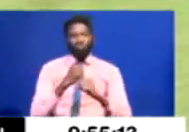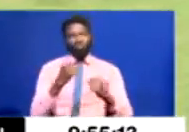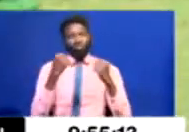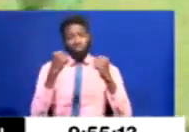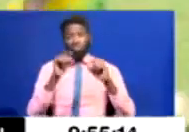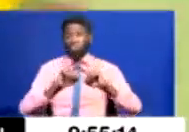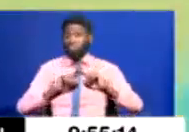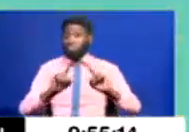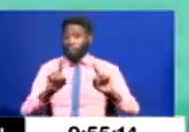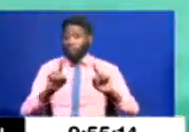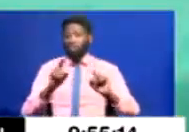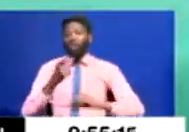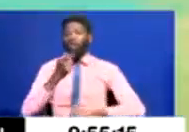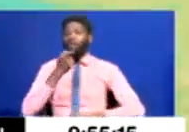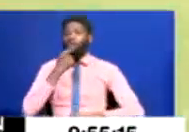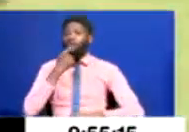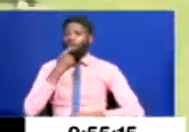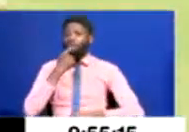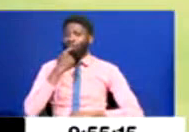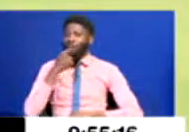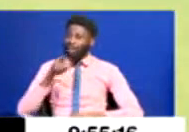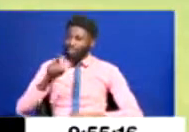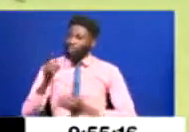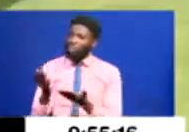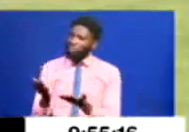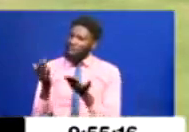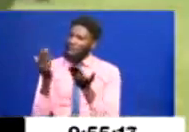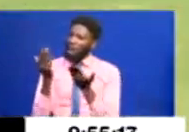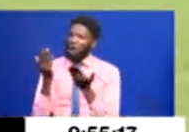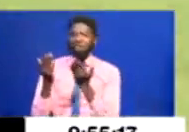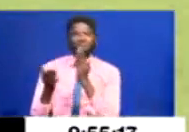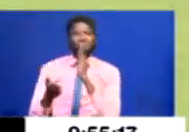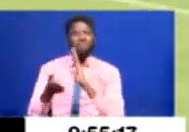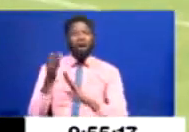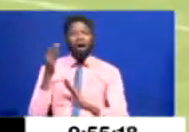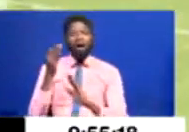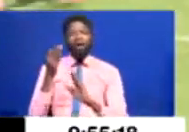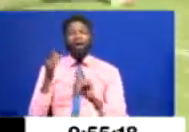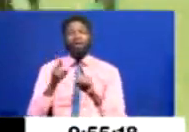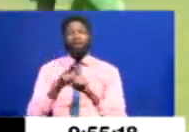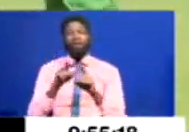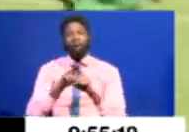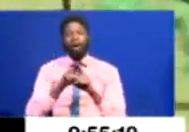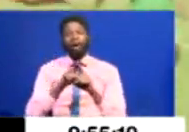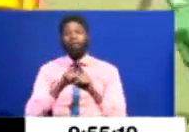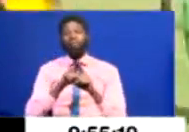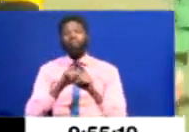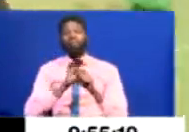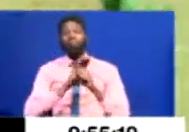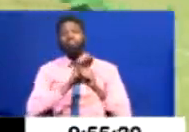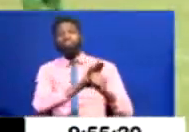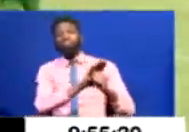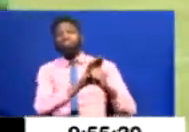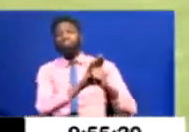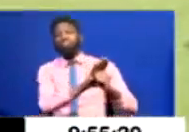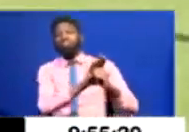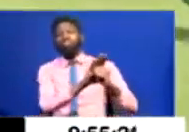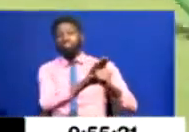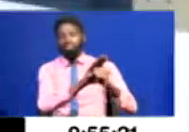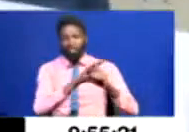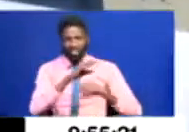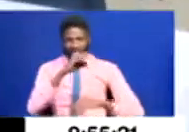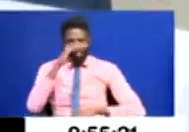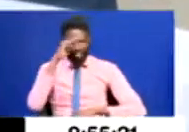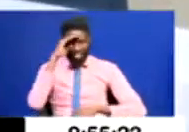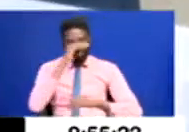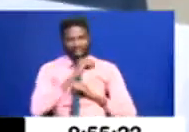However, Gor Mahia quickly regained their footing and began to put pressure on Tusker's defense. Both Tusker and Gor Mahia had several